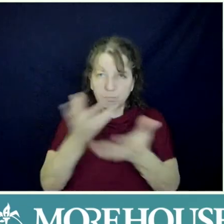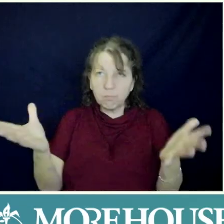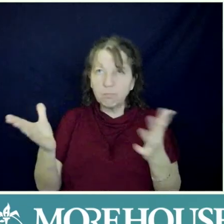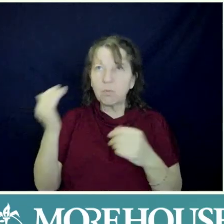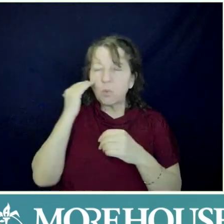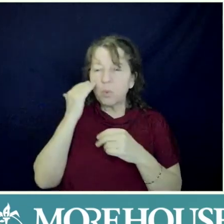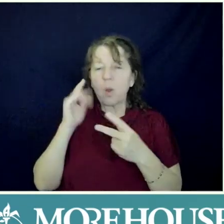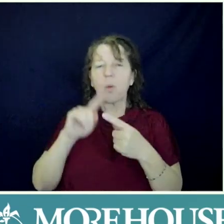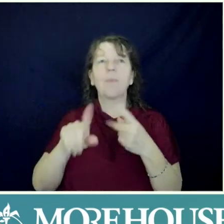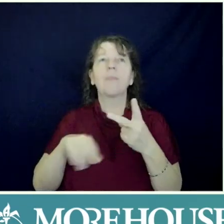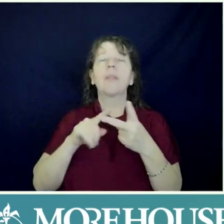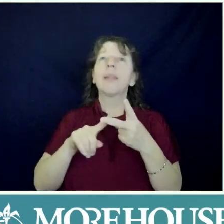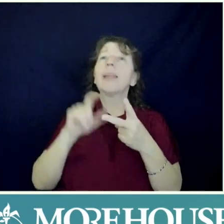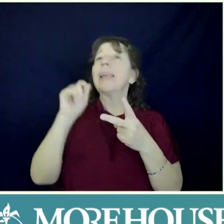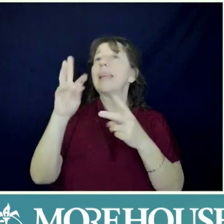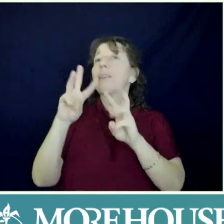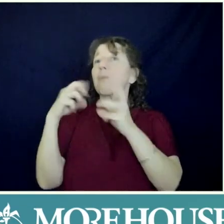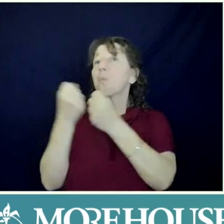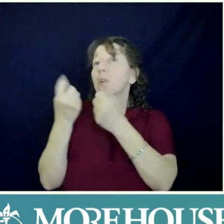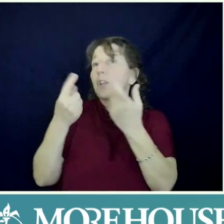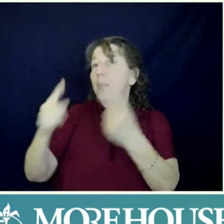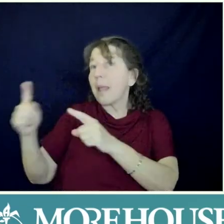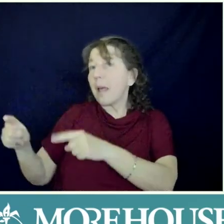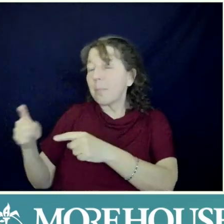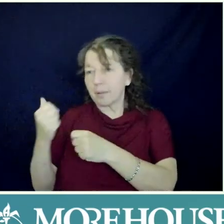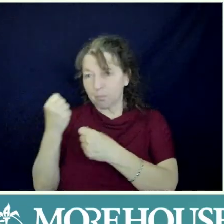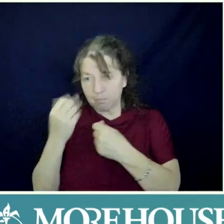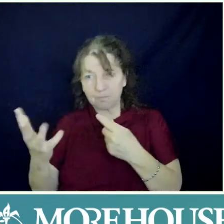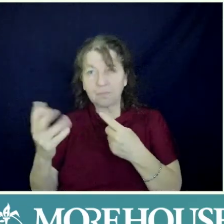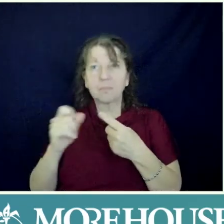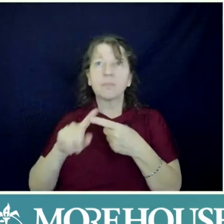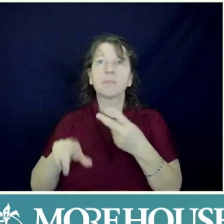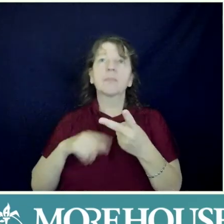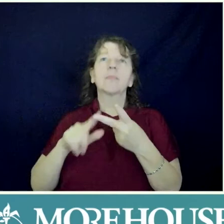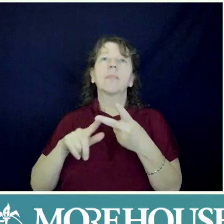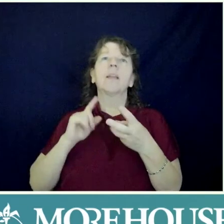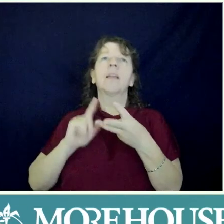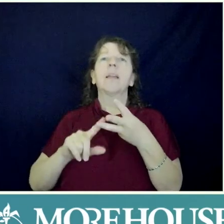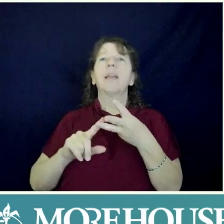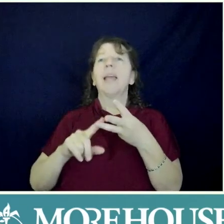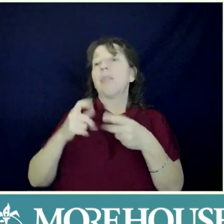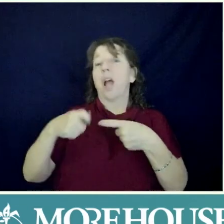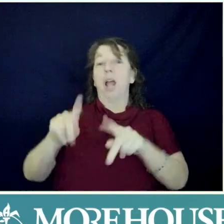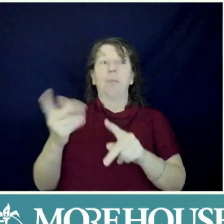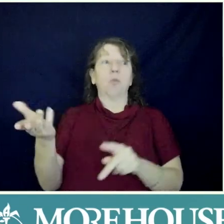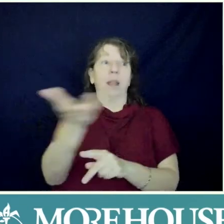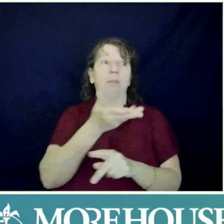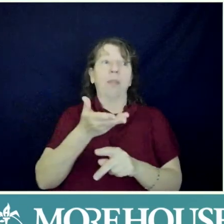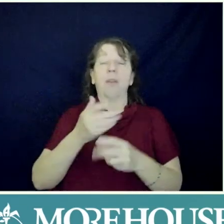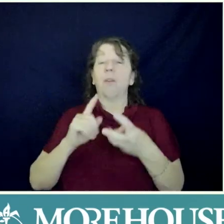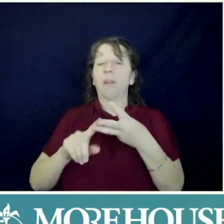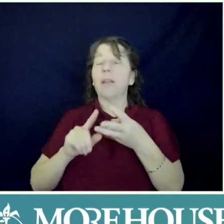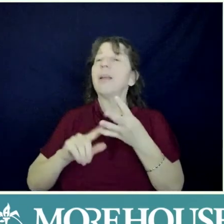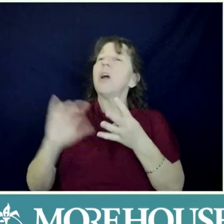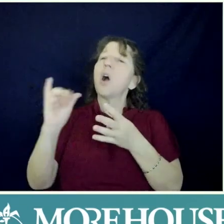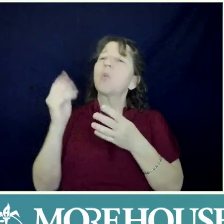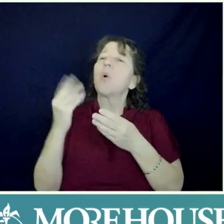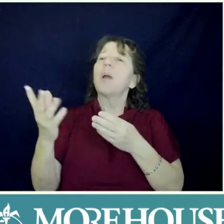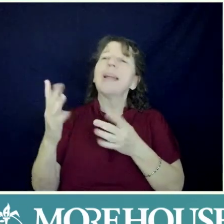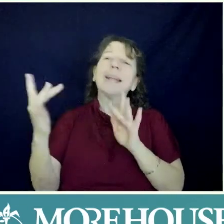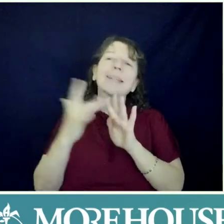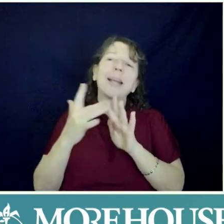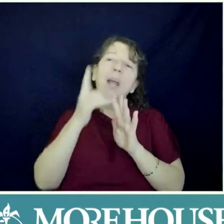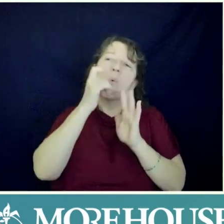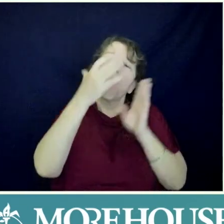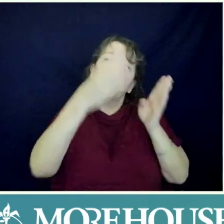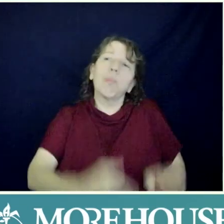technical workshops related to these opportunities, and who our Morehouse School of Medicine contacts are. And obviously, we